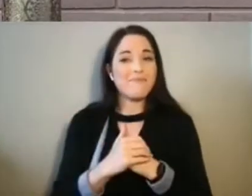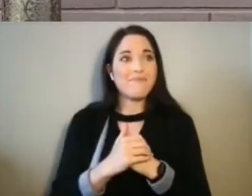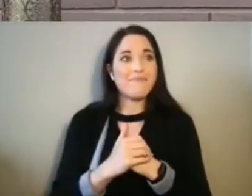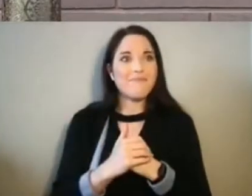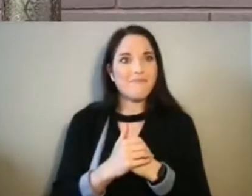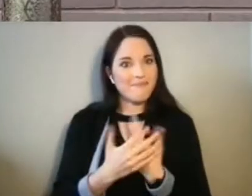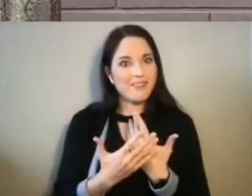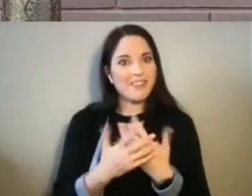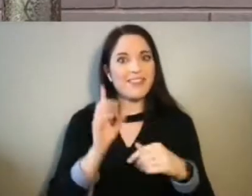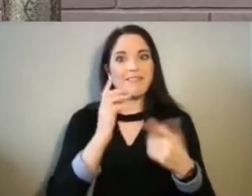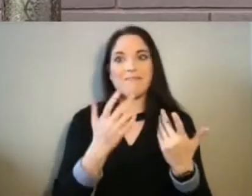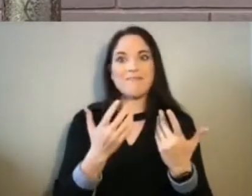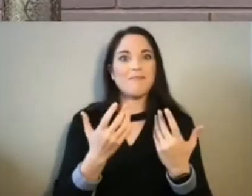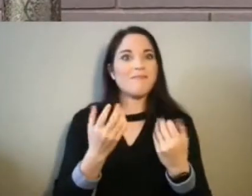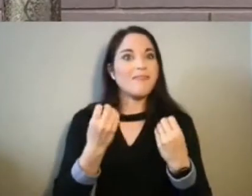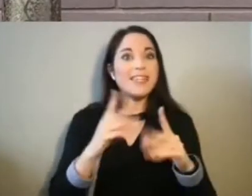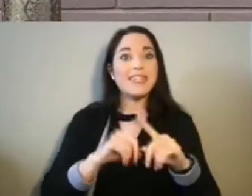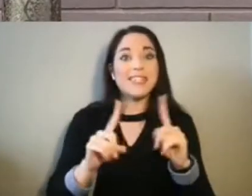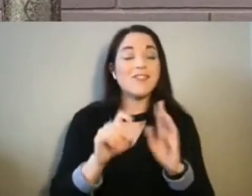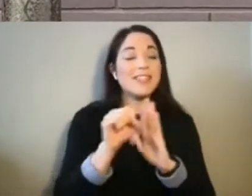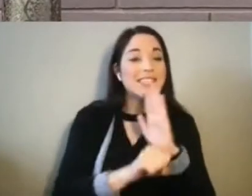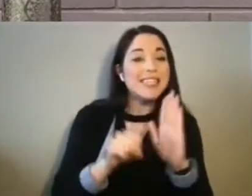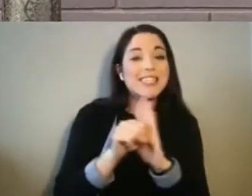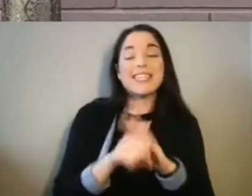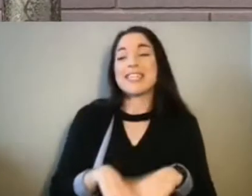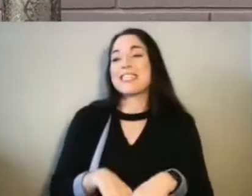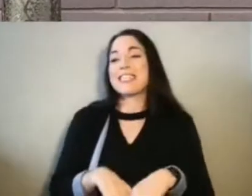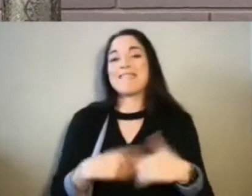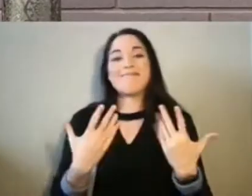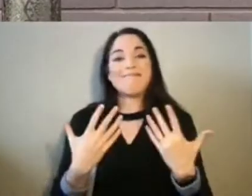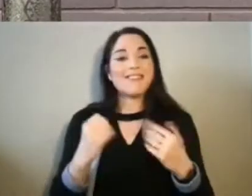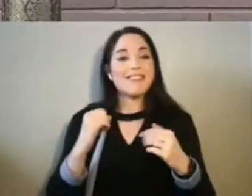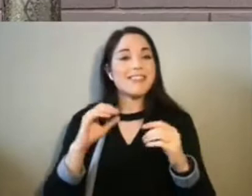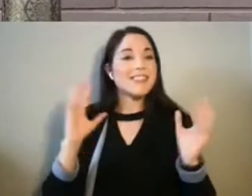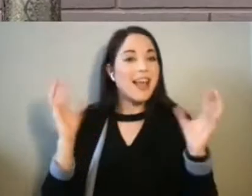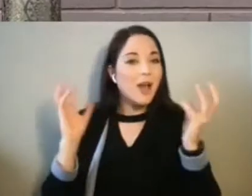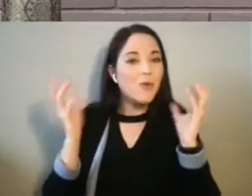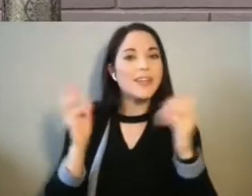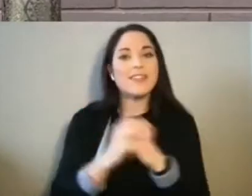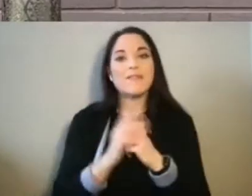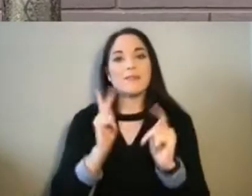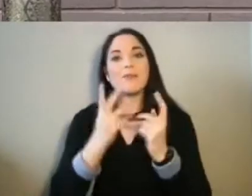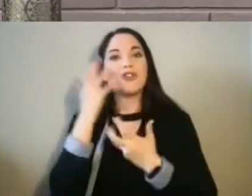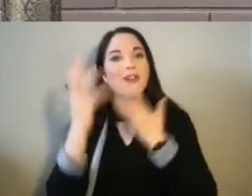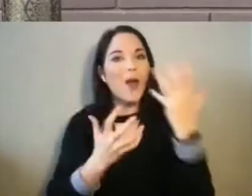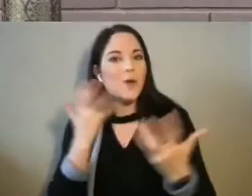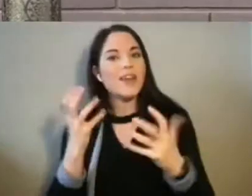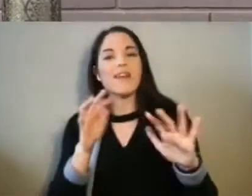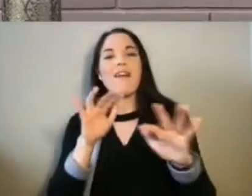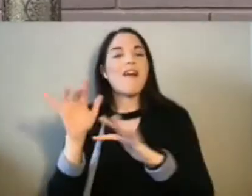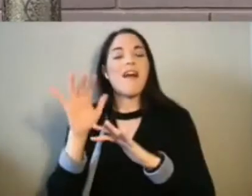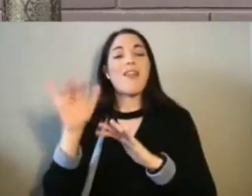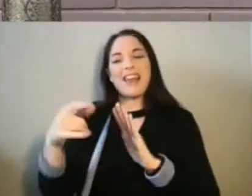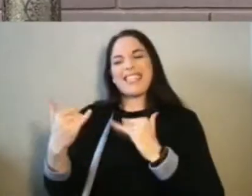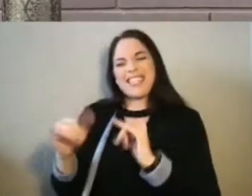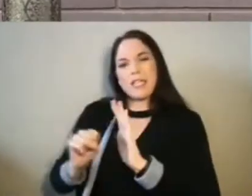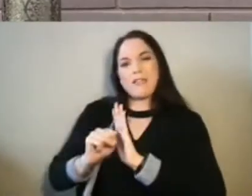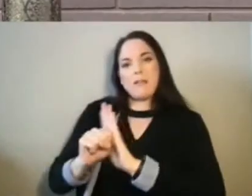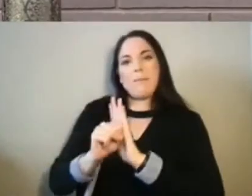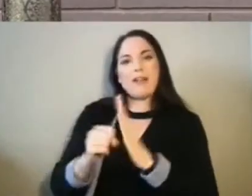In the realm of border-free spirit, what seems impressive may actually be